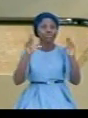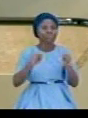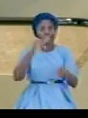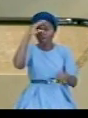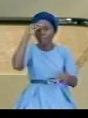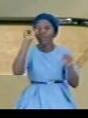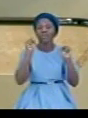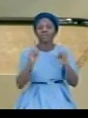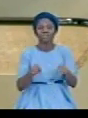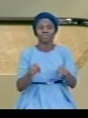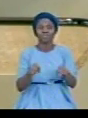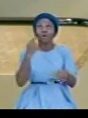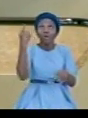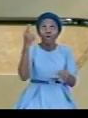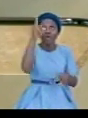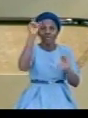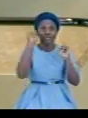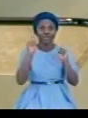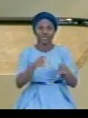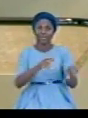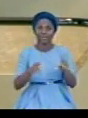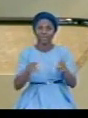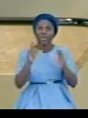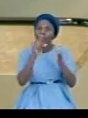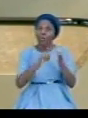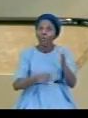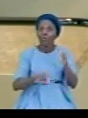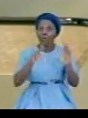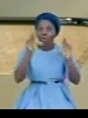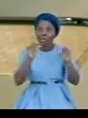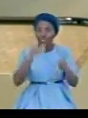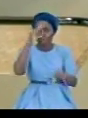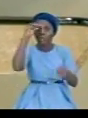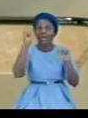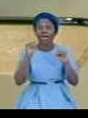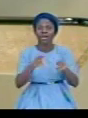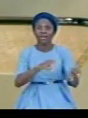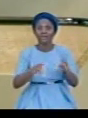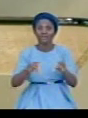Only you can do what no man can do,